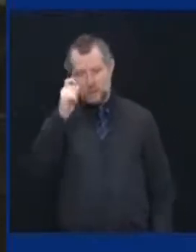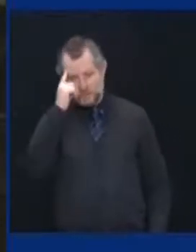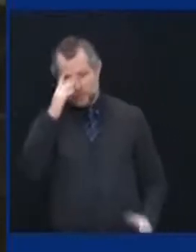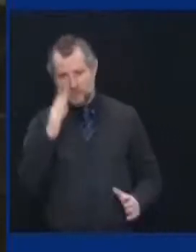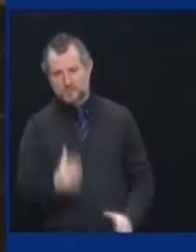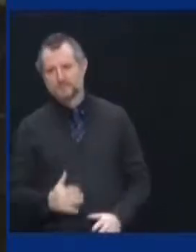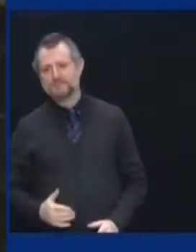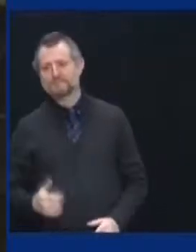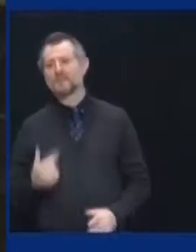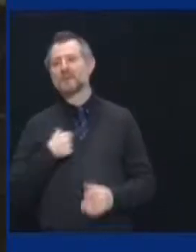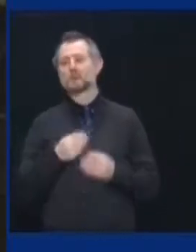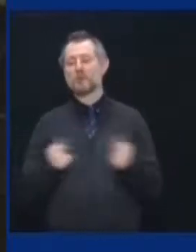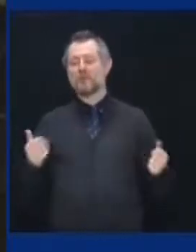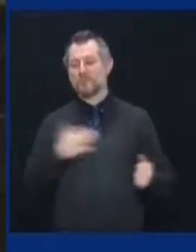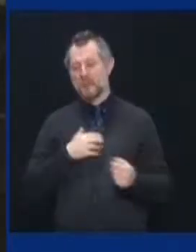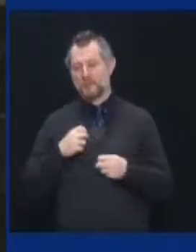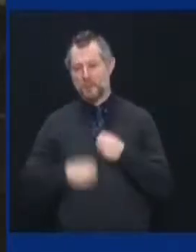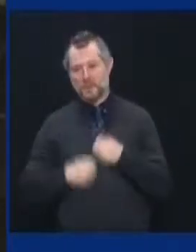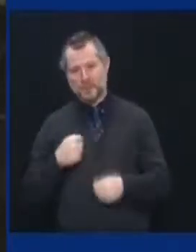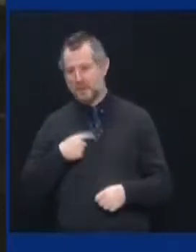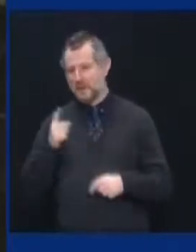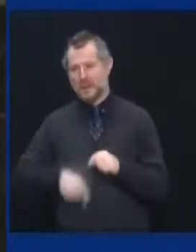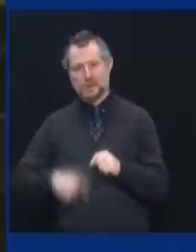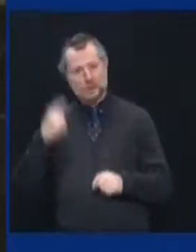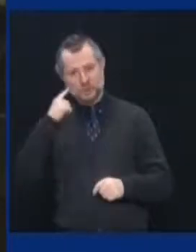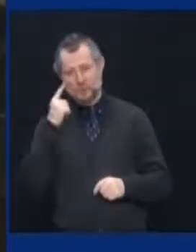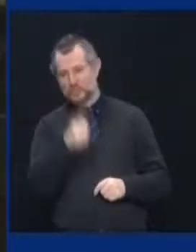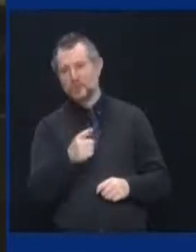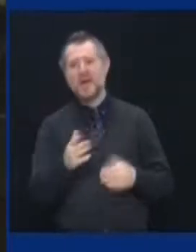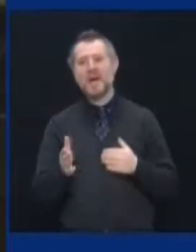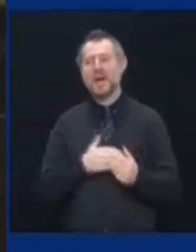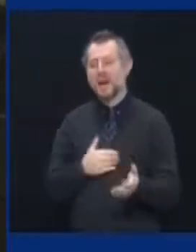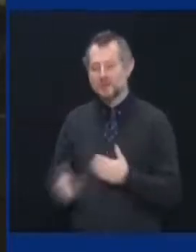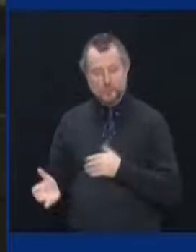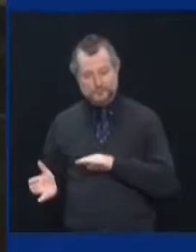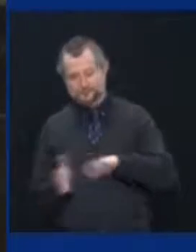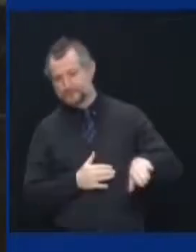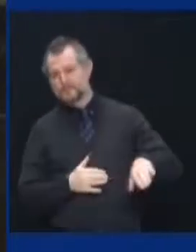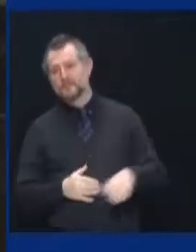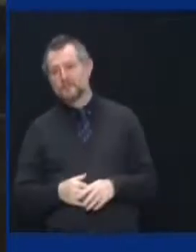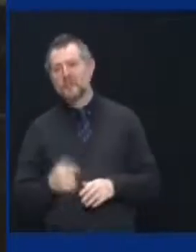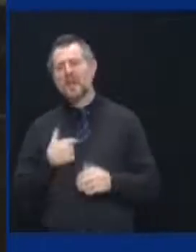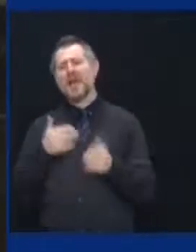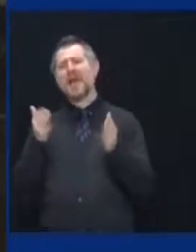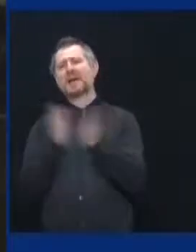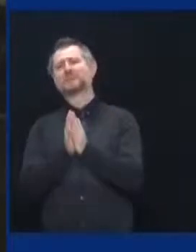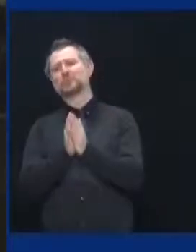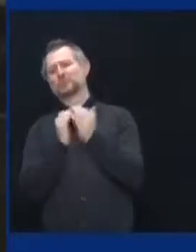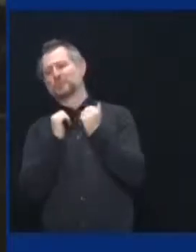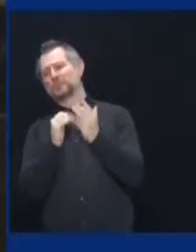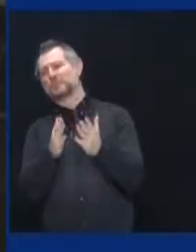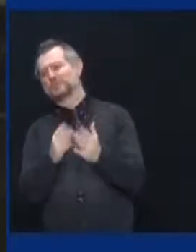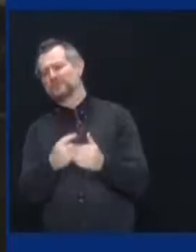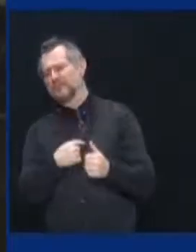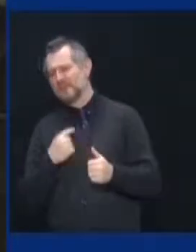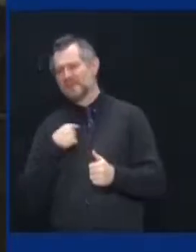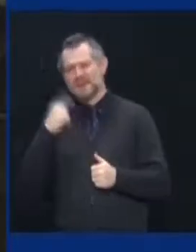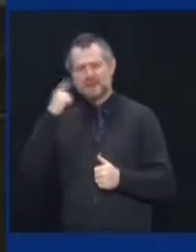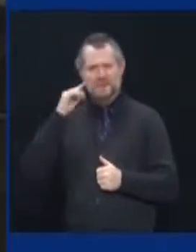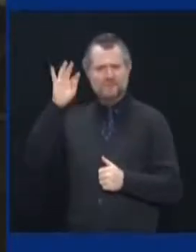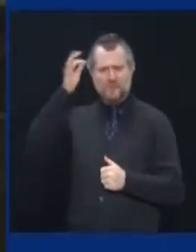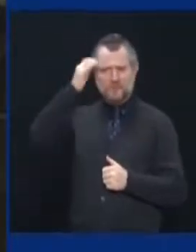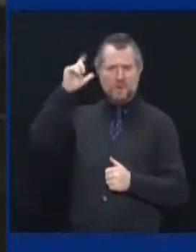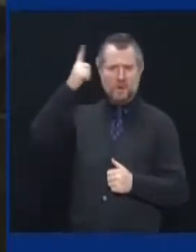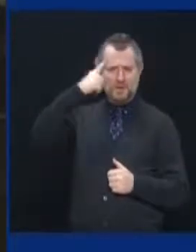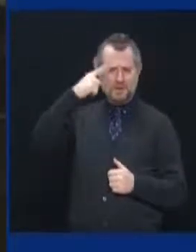here, although I'm not going to be able to hear you. But I did want to ask, number one, we're hearing that the federal government's not being able to